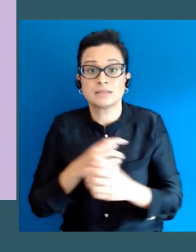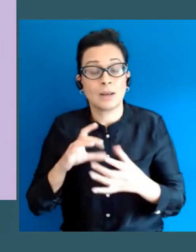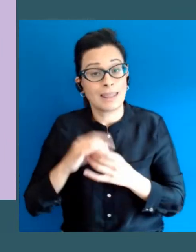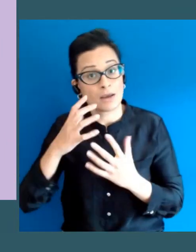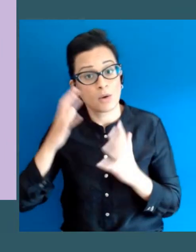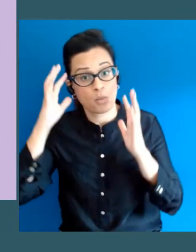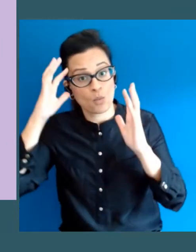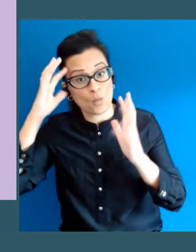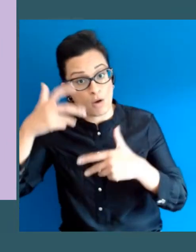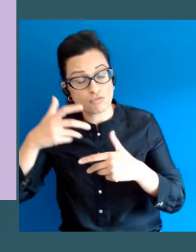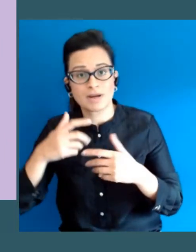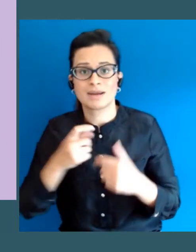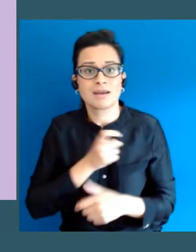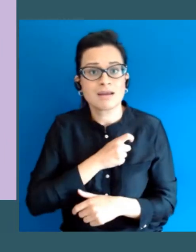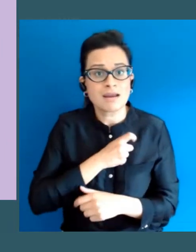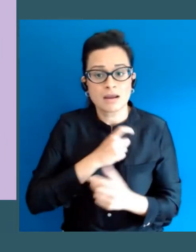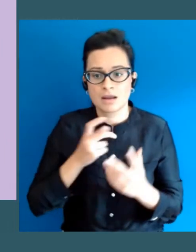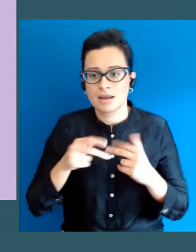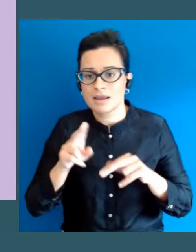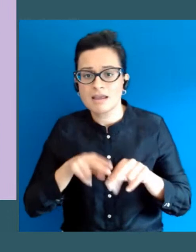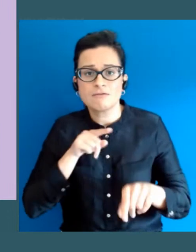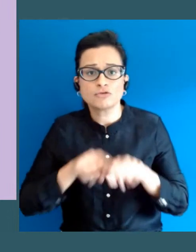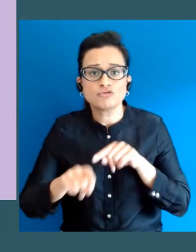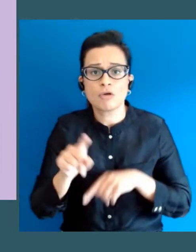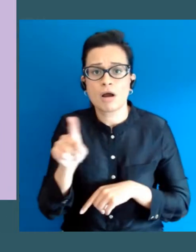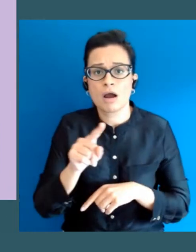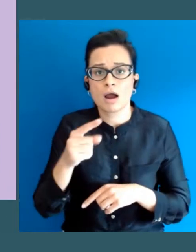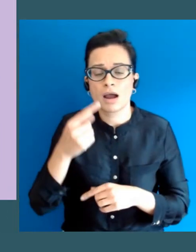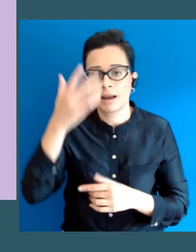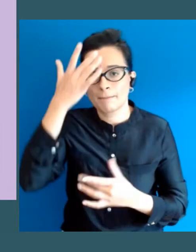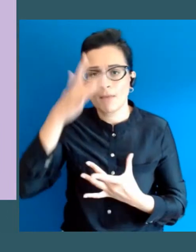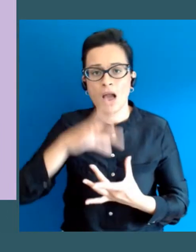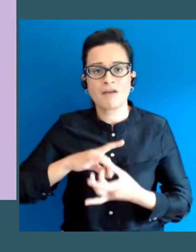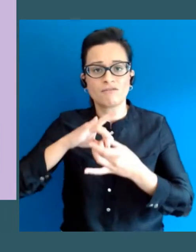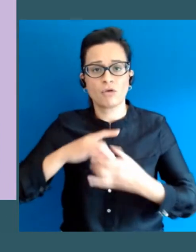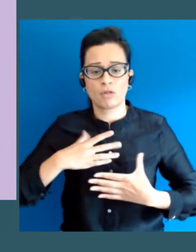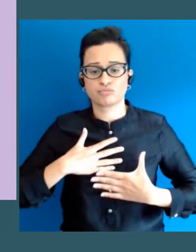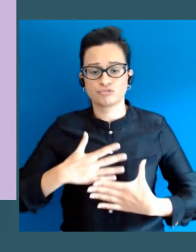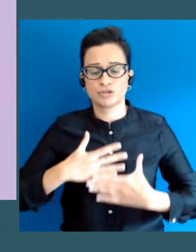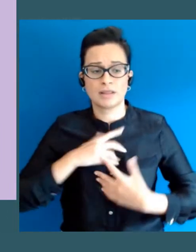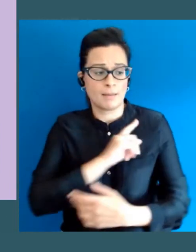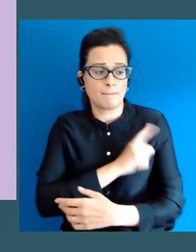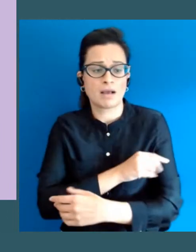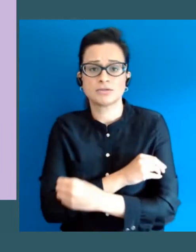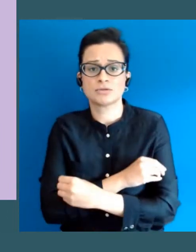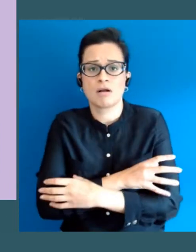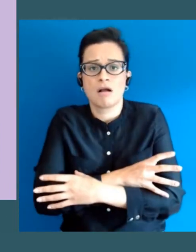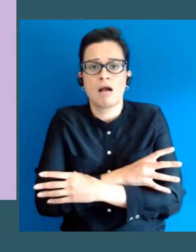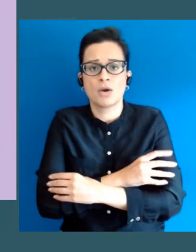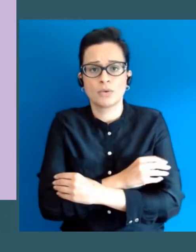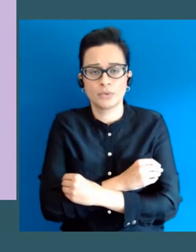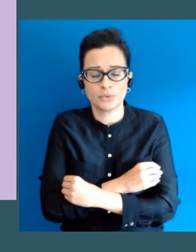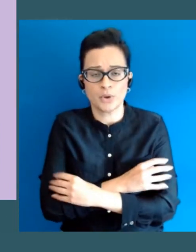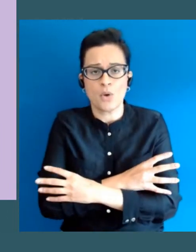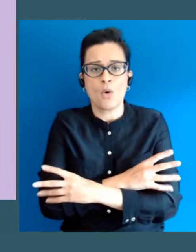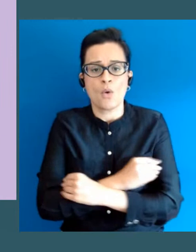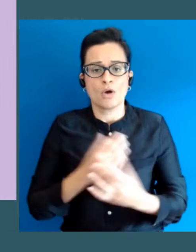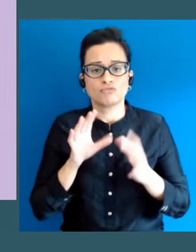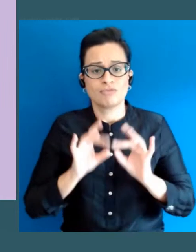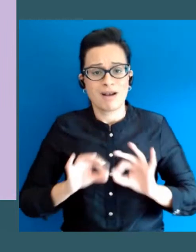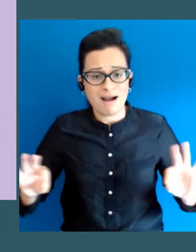So if we can try some mindful breathing, muscle relaxation, or exercise, that might also be